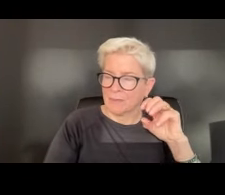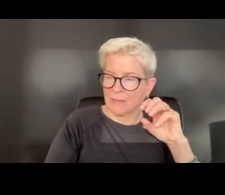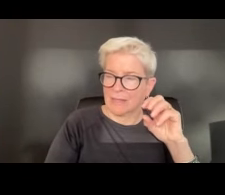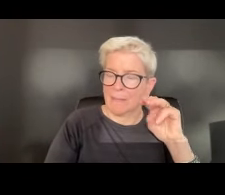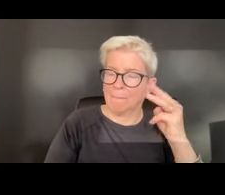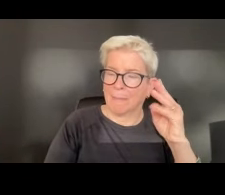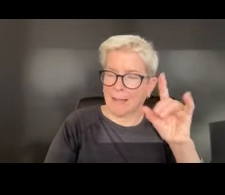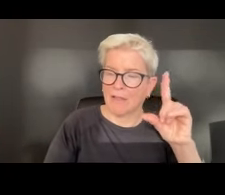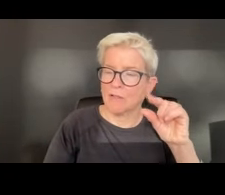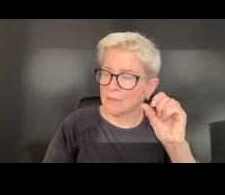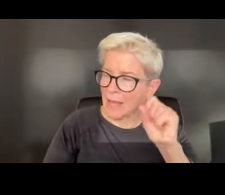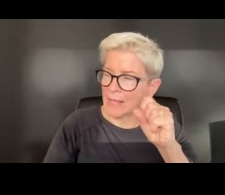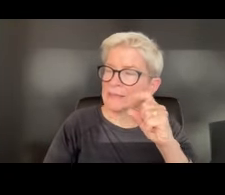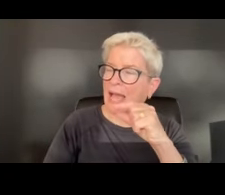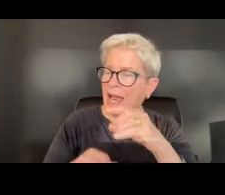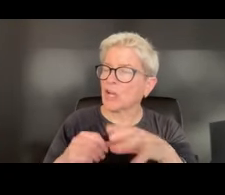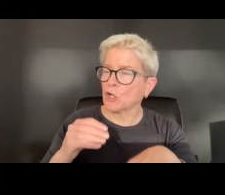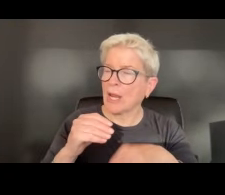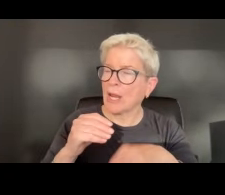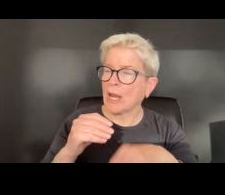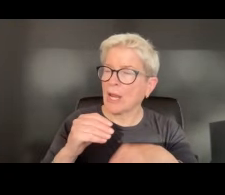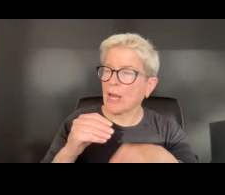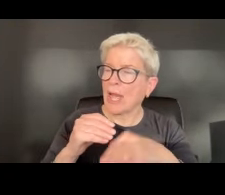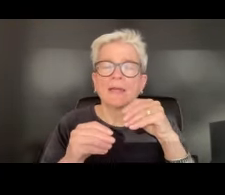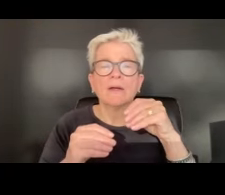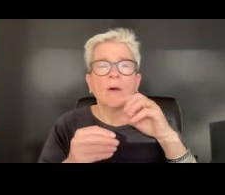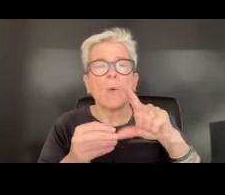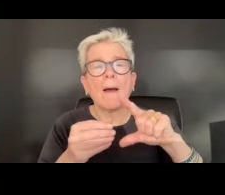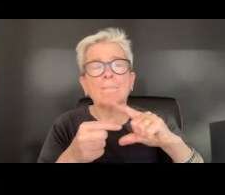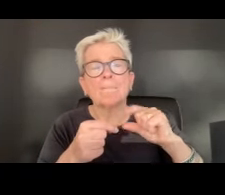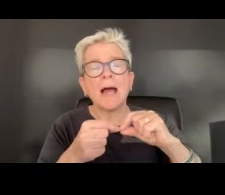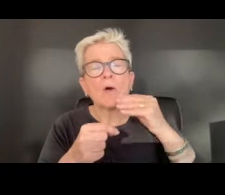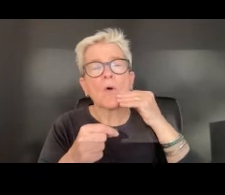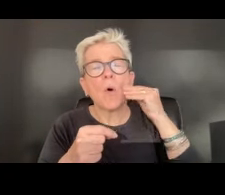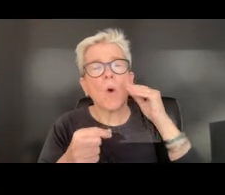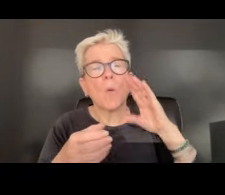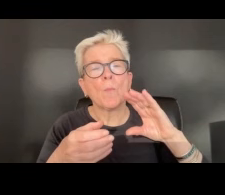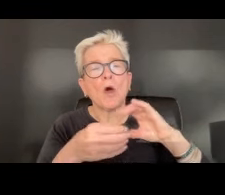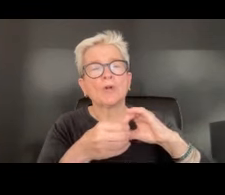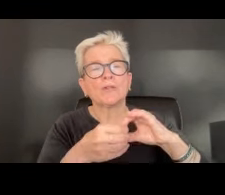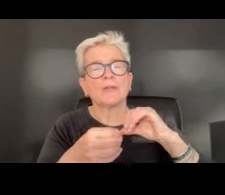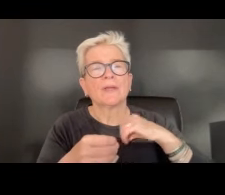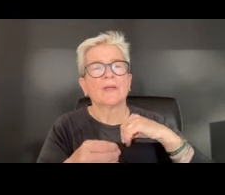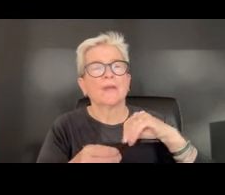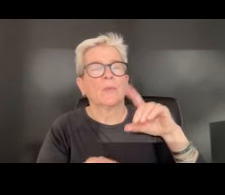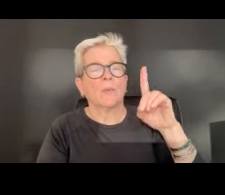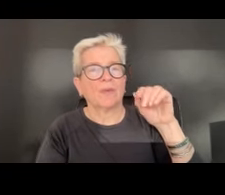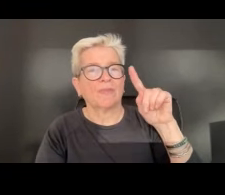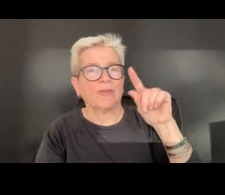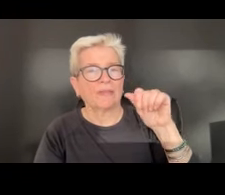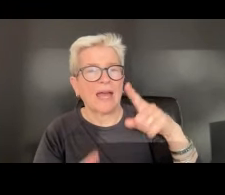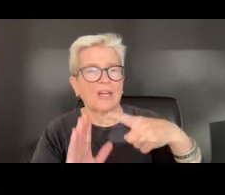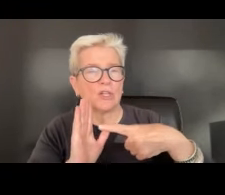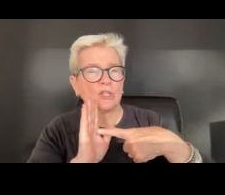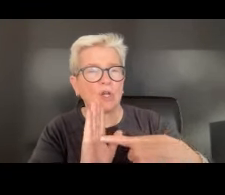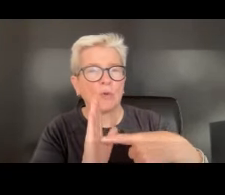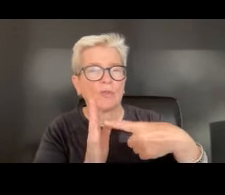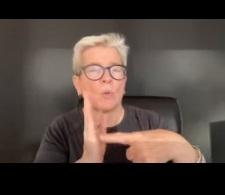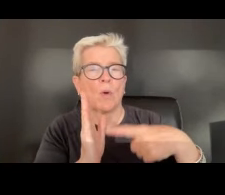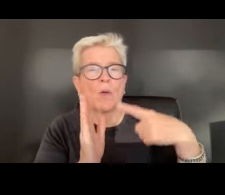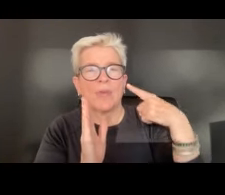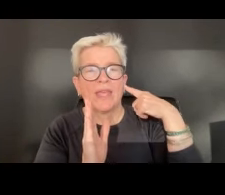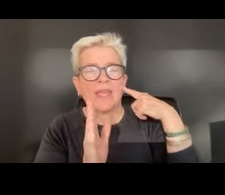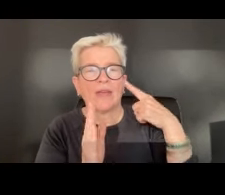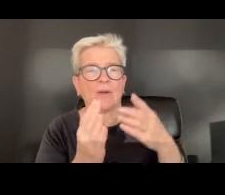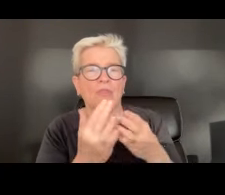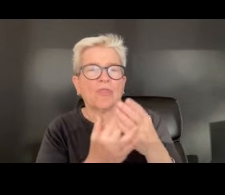with regard to ownership, one of the things that both the data shows and what we hear from through community